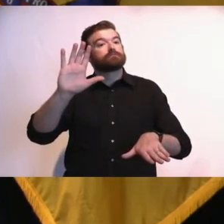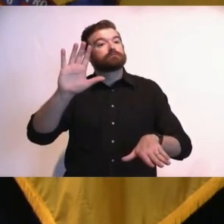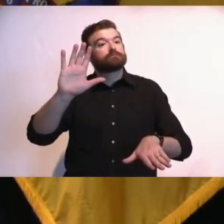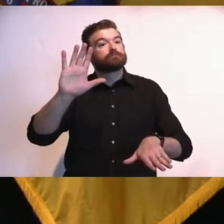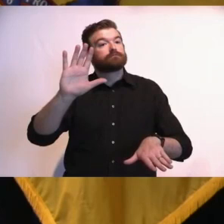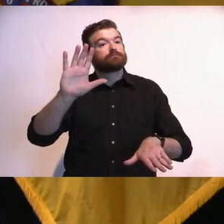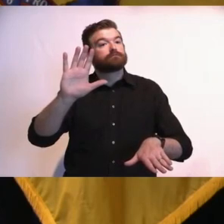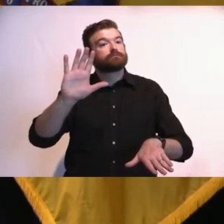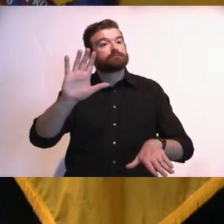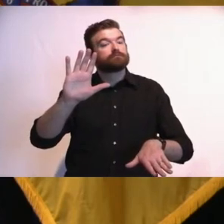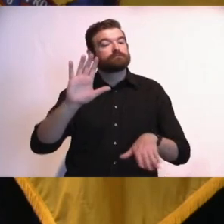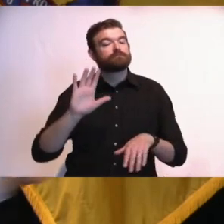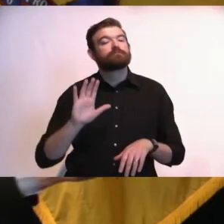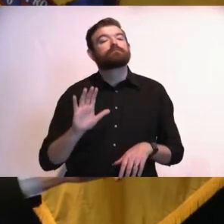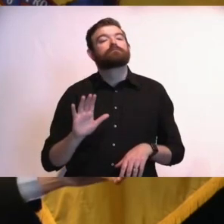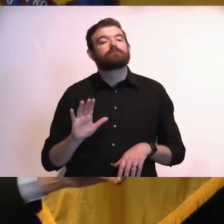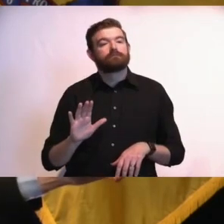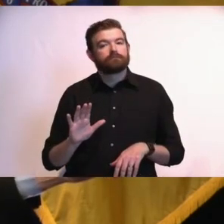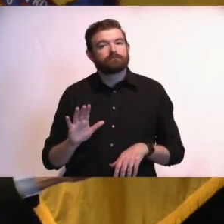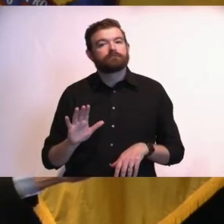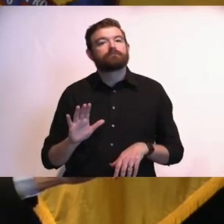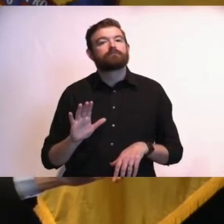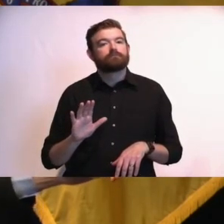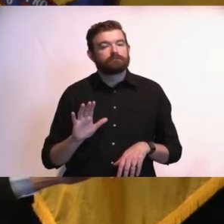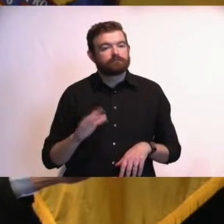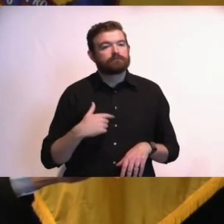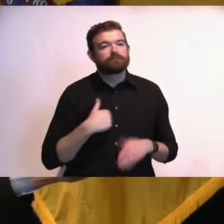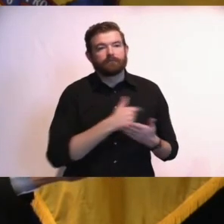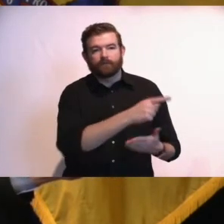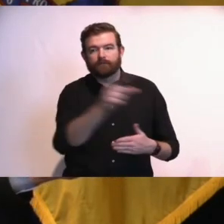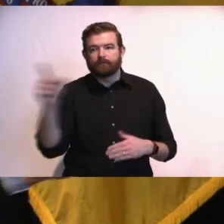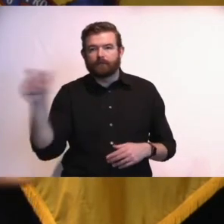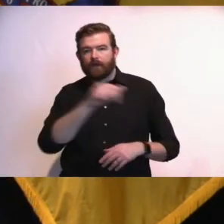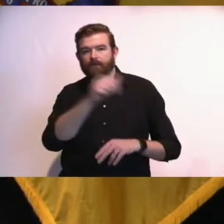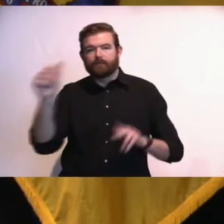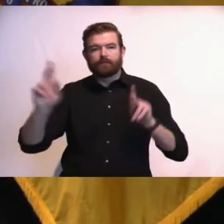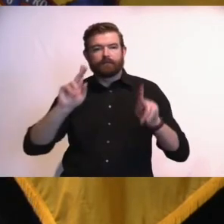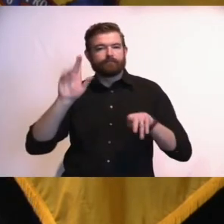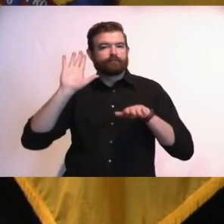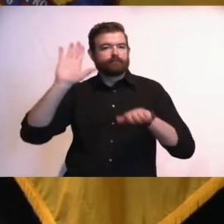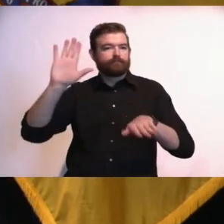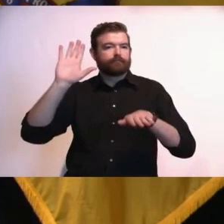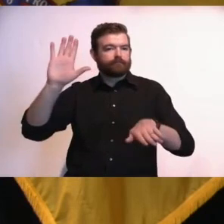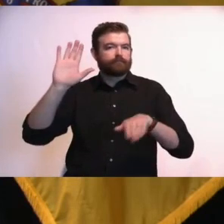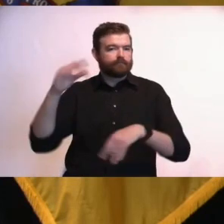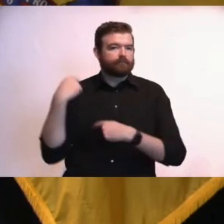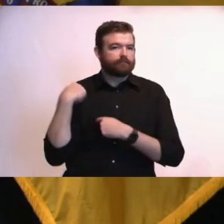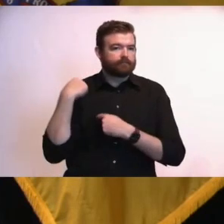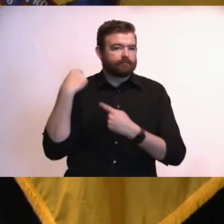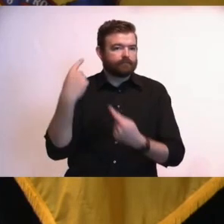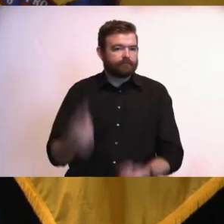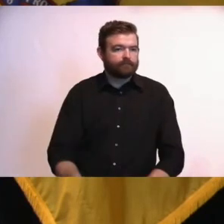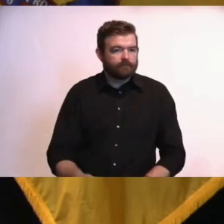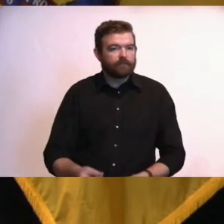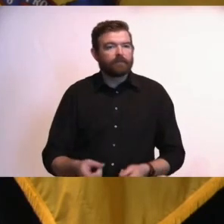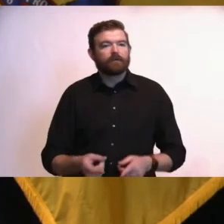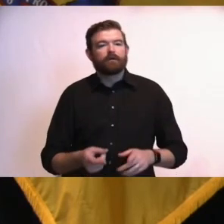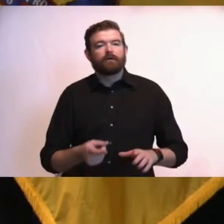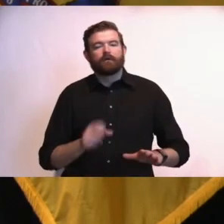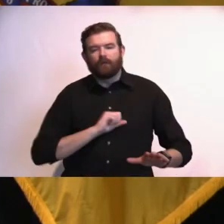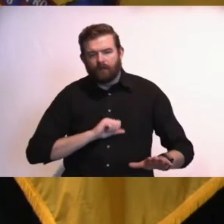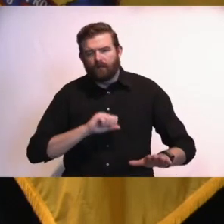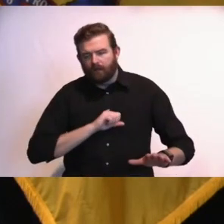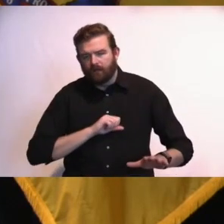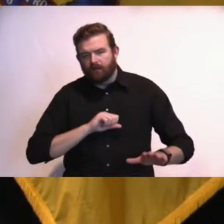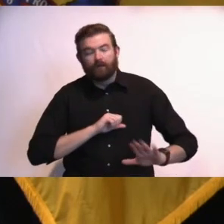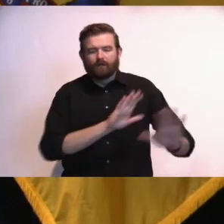in. I just want to make sure you know that I've tested negative 8 out of the past 9 days, in case you're concerned, including this morning. And